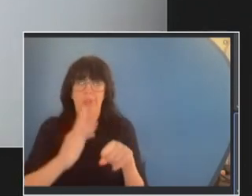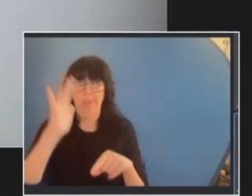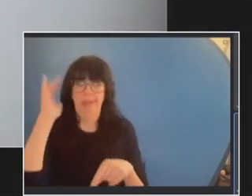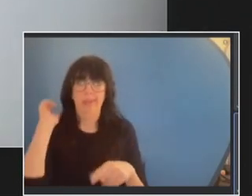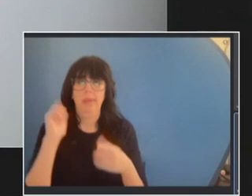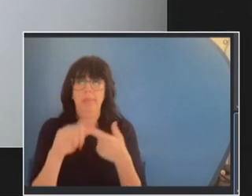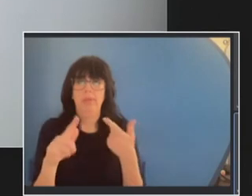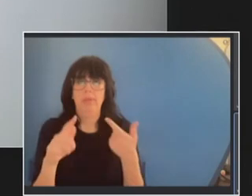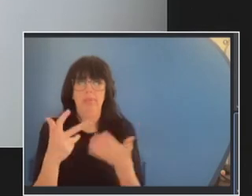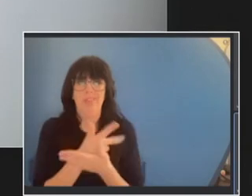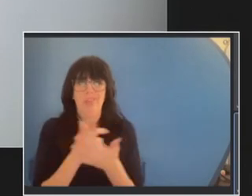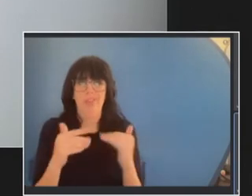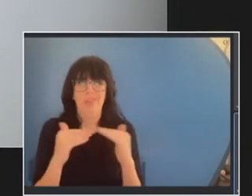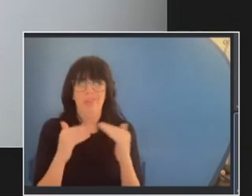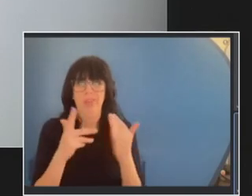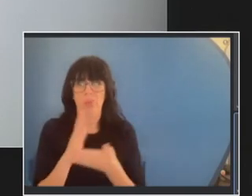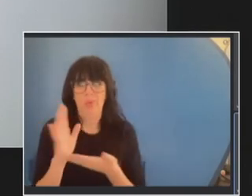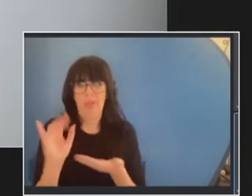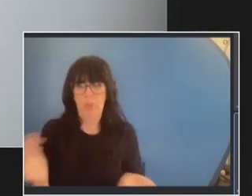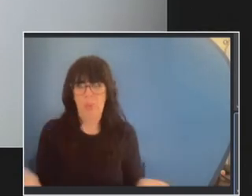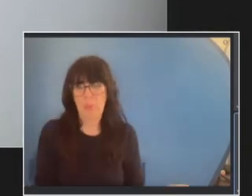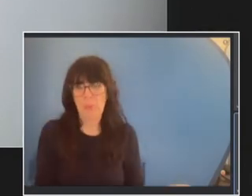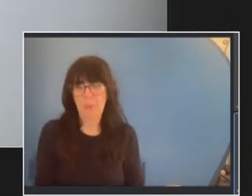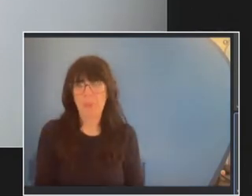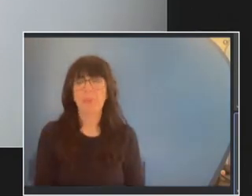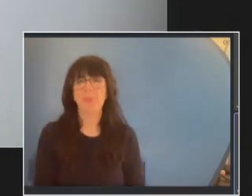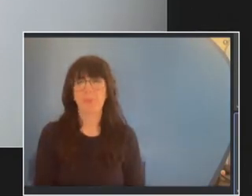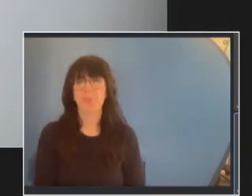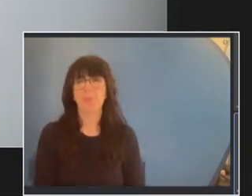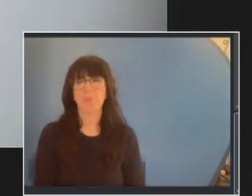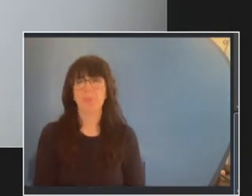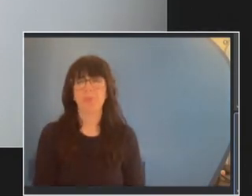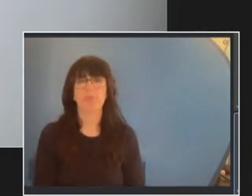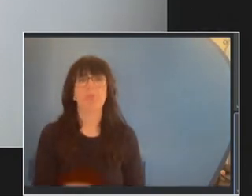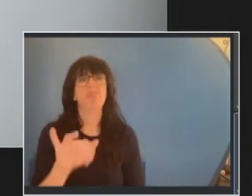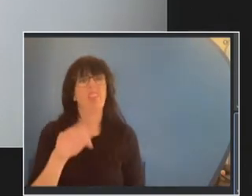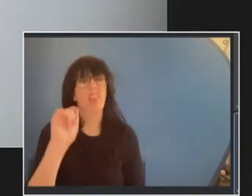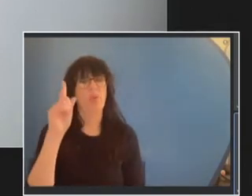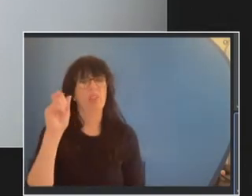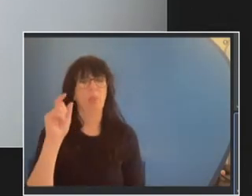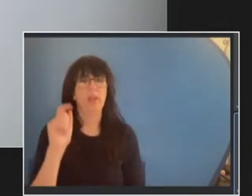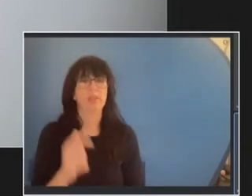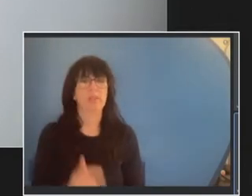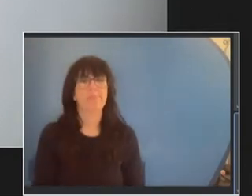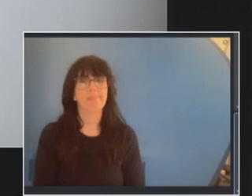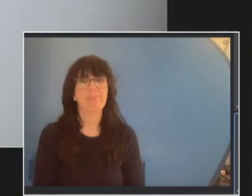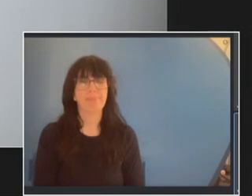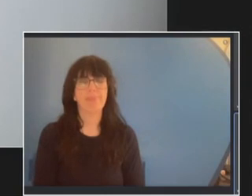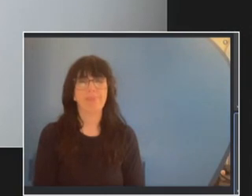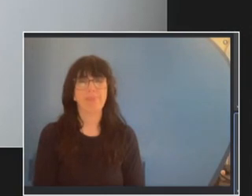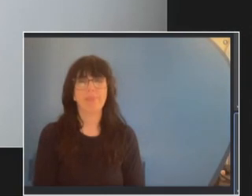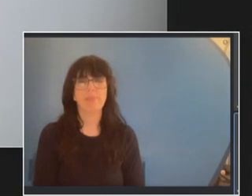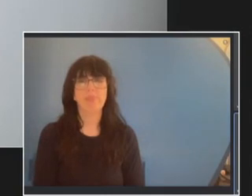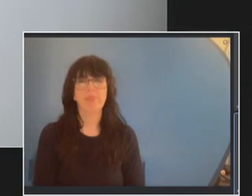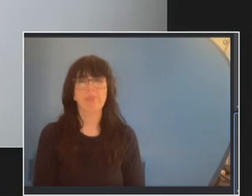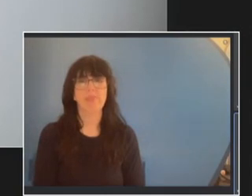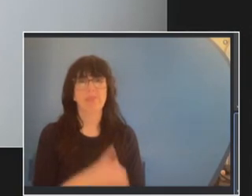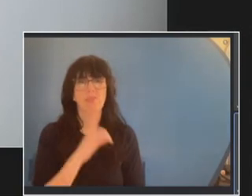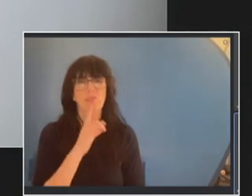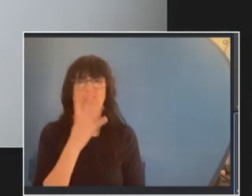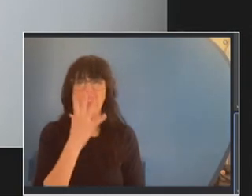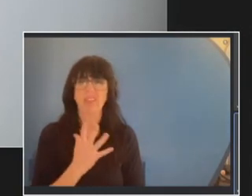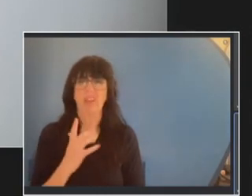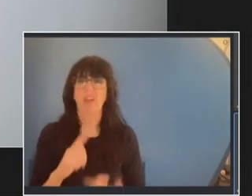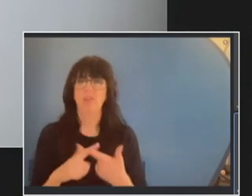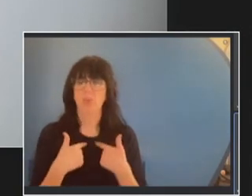deserve equal rights as well. So that was somewhat surprising and very sad to me,